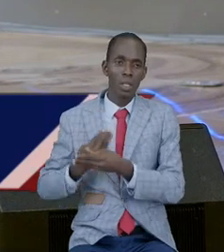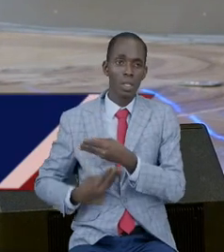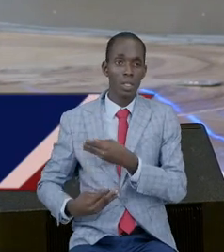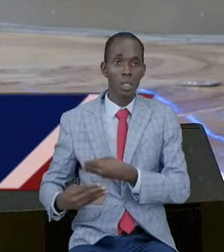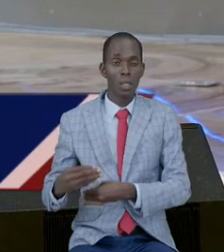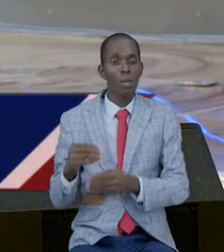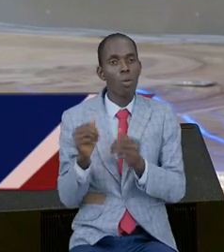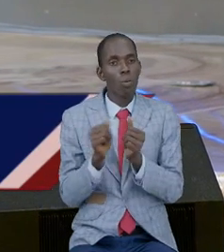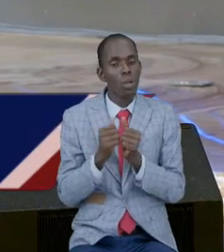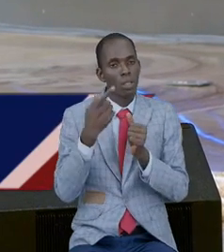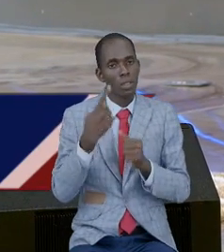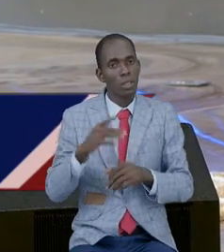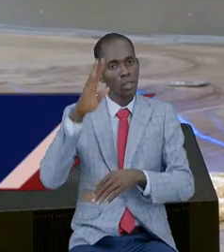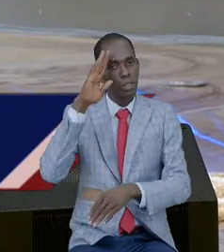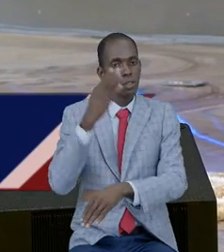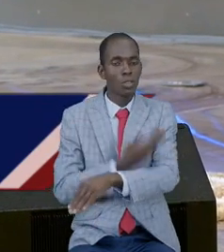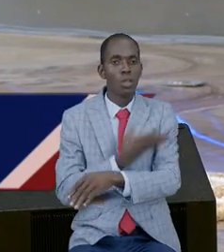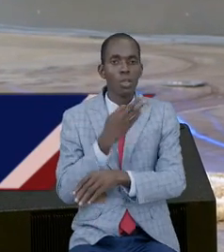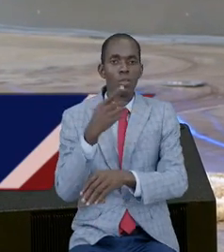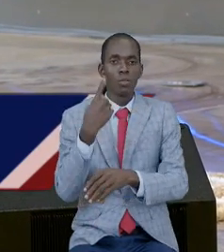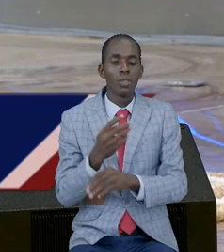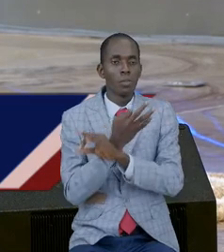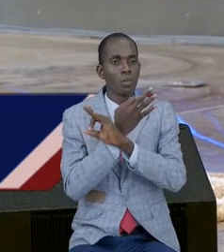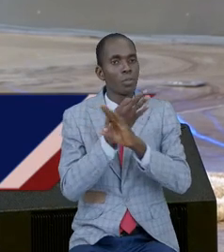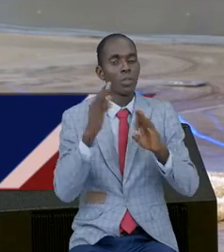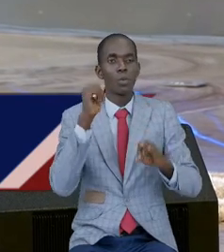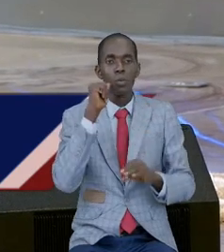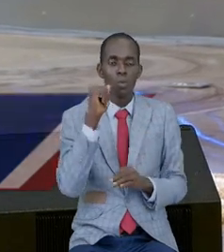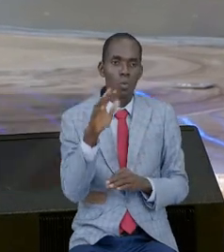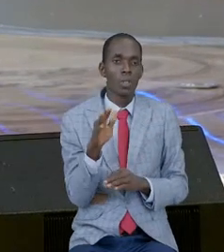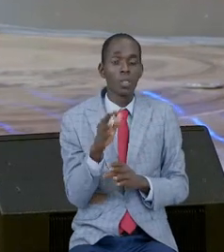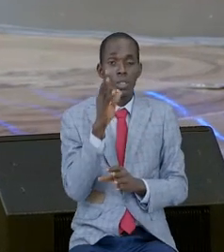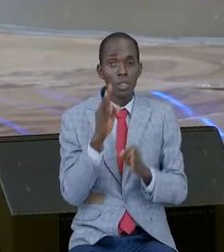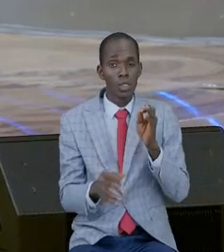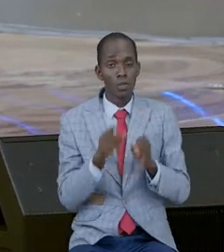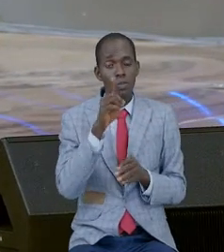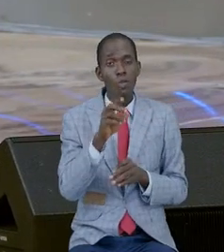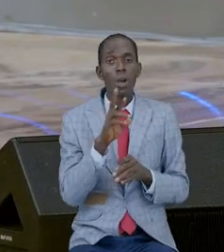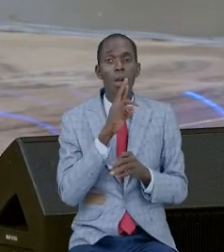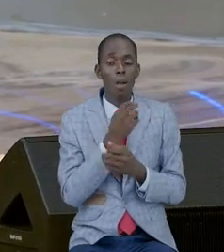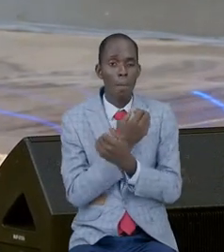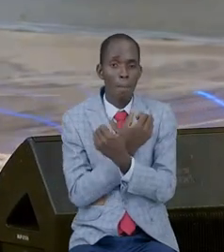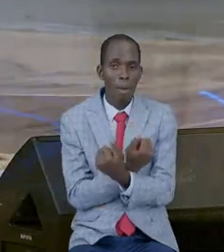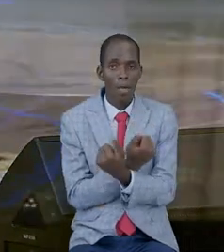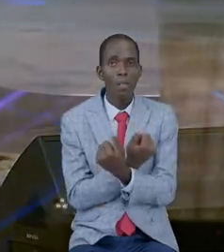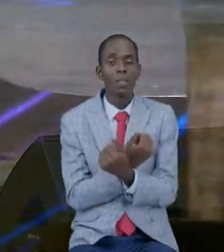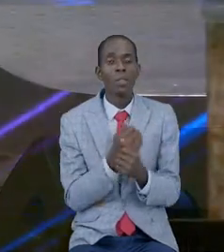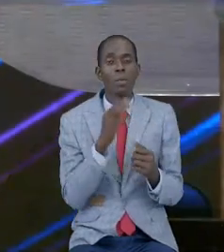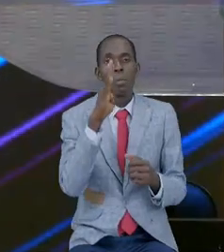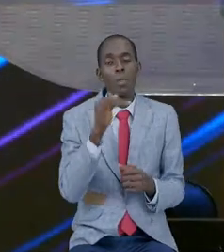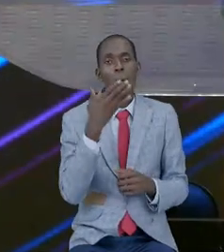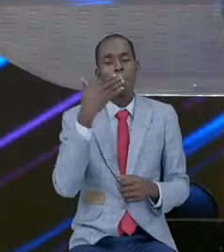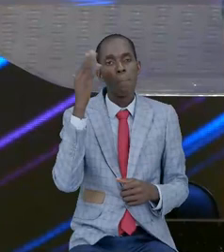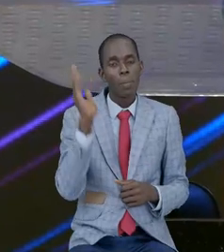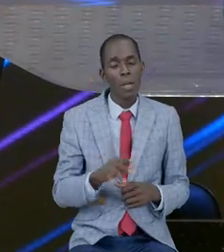with the son of the free woman if you are bound by bad habits